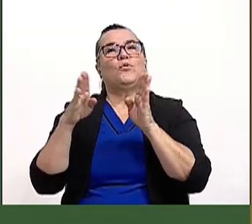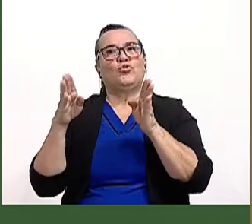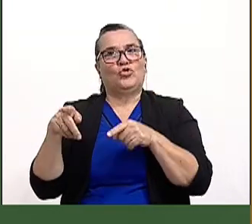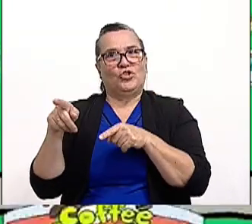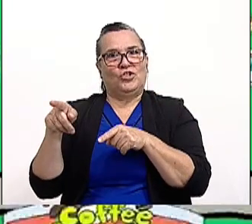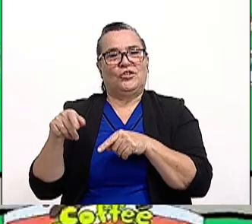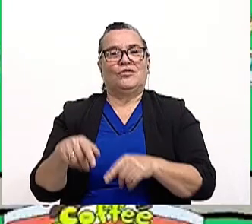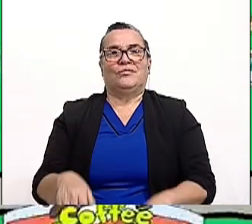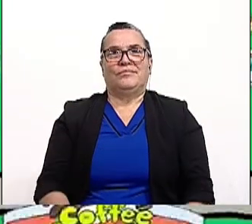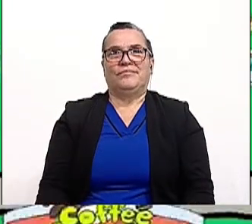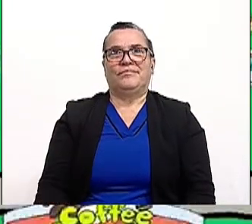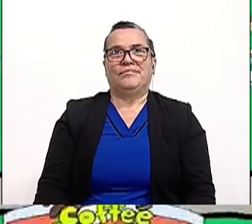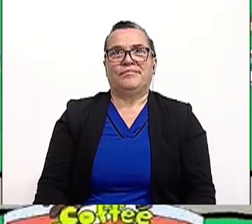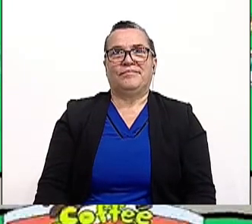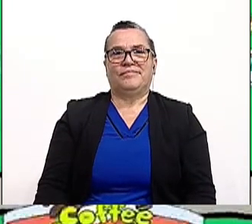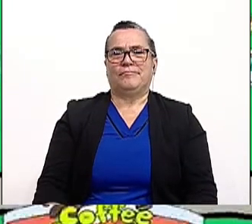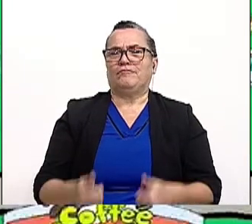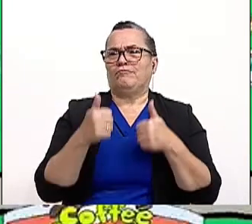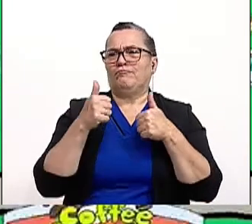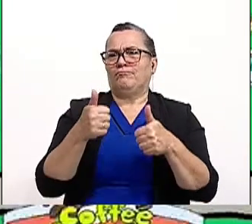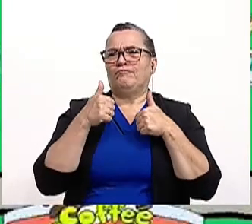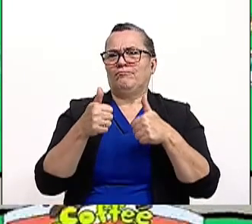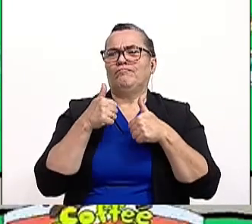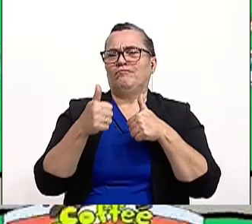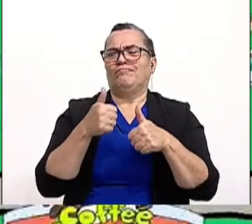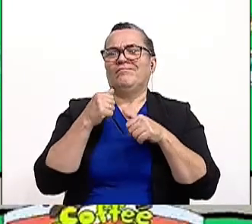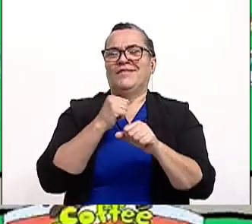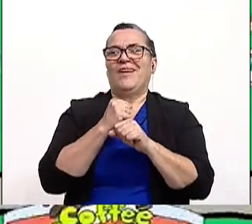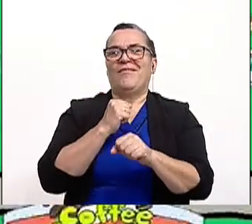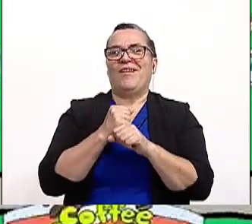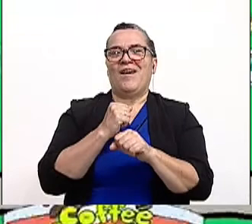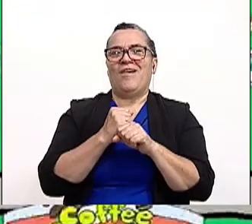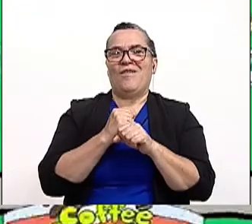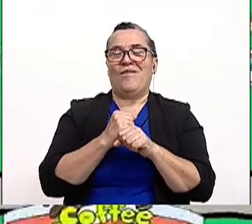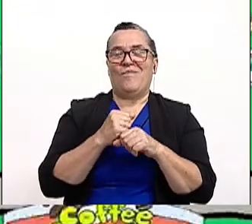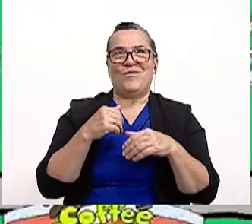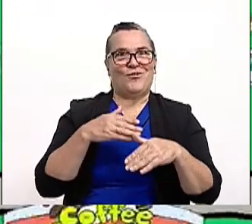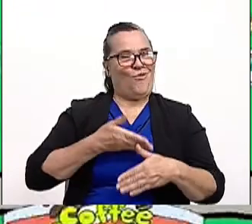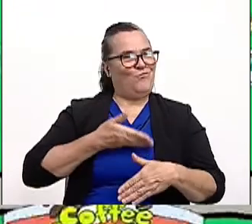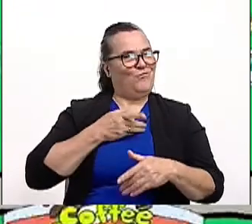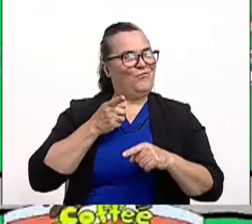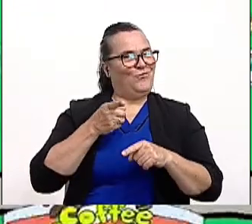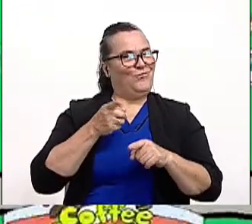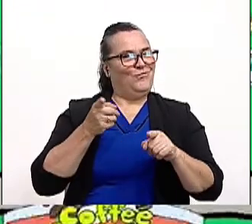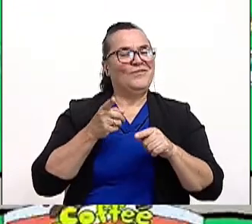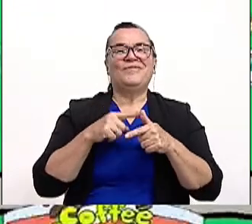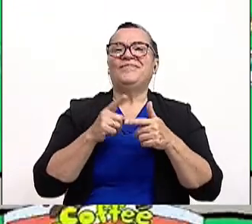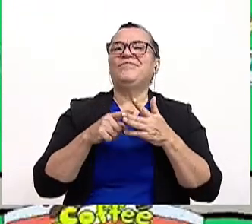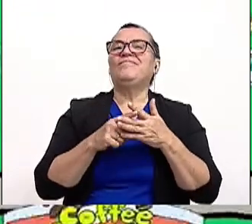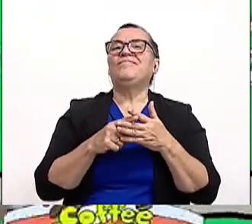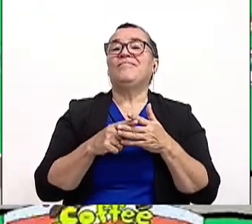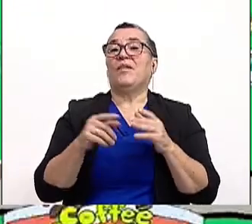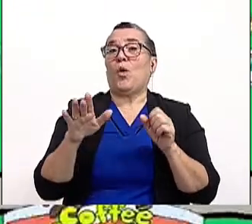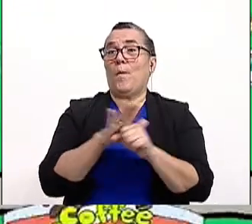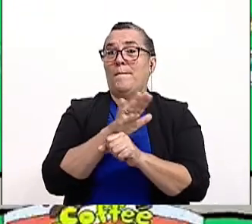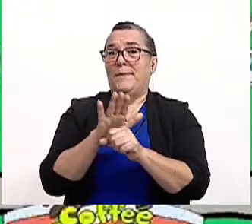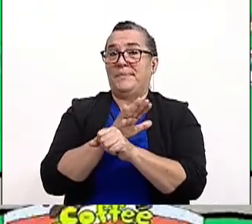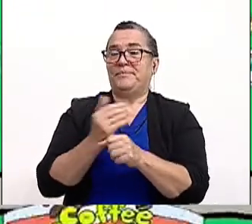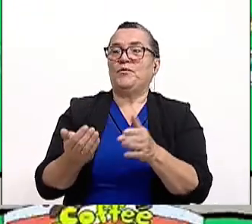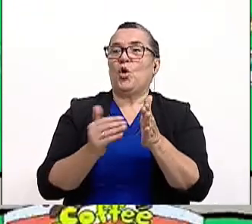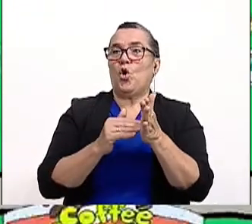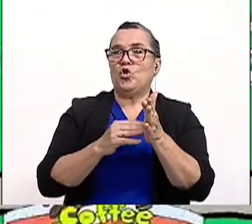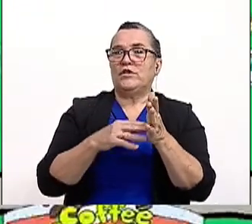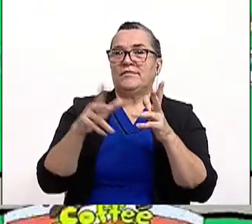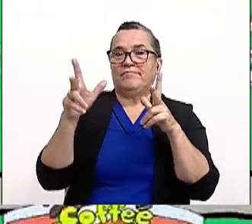museum. Very good job, guys. I'm very proud of you. Okay, what about completing another